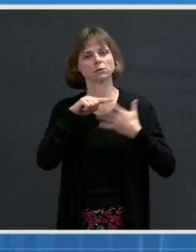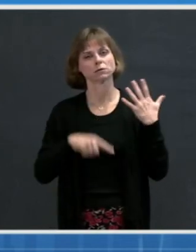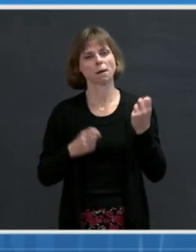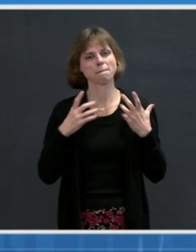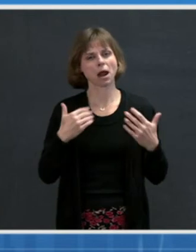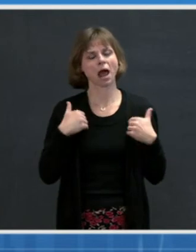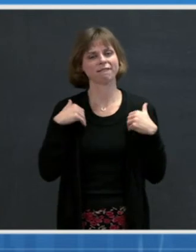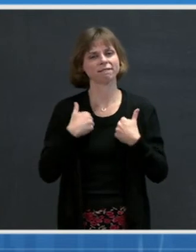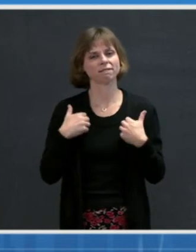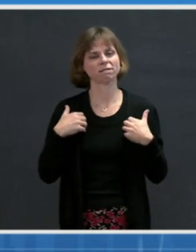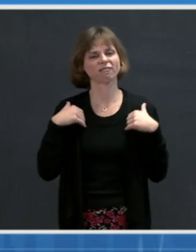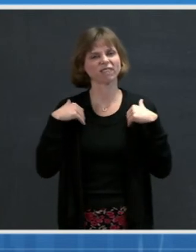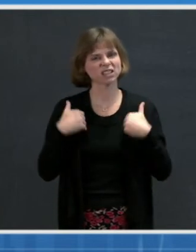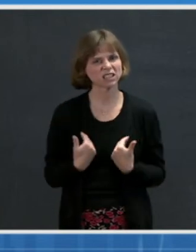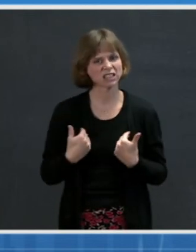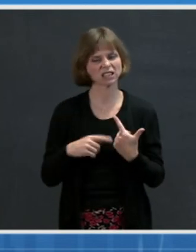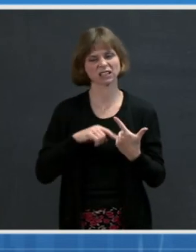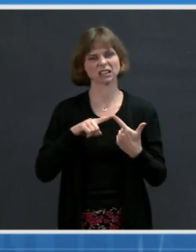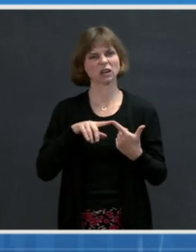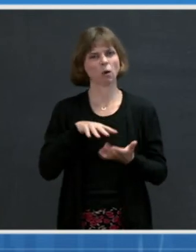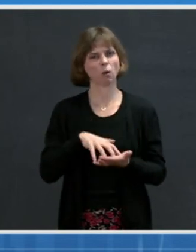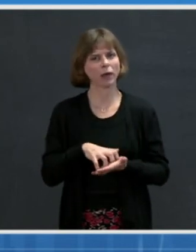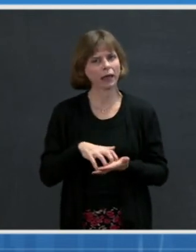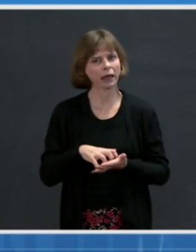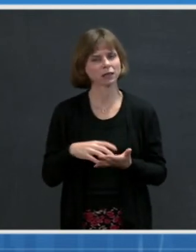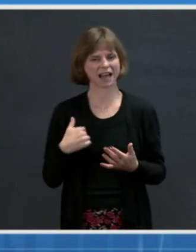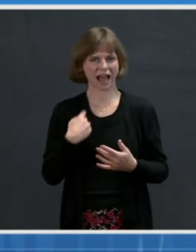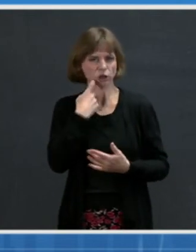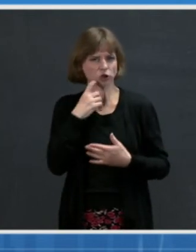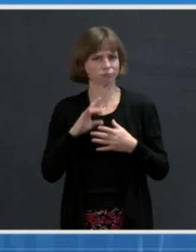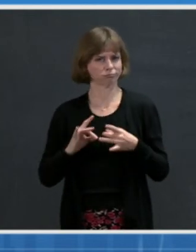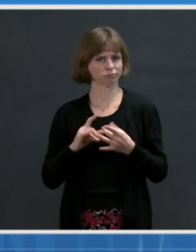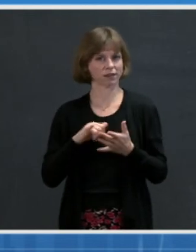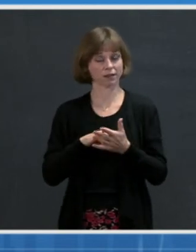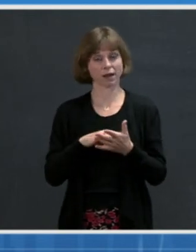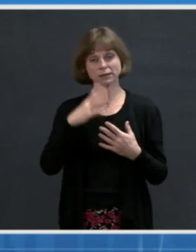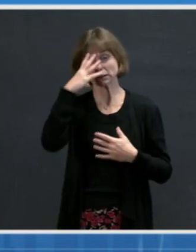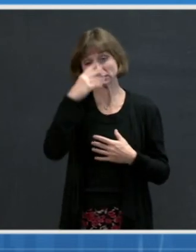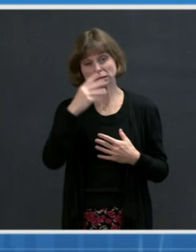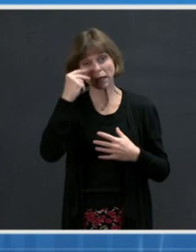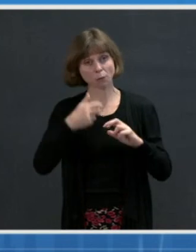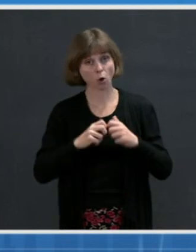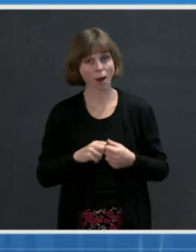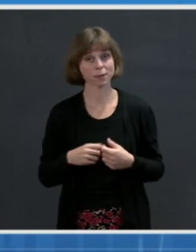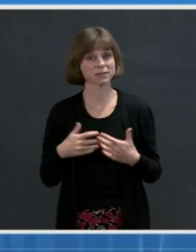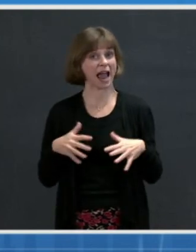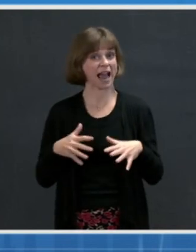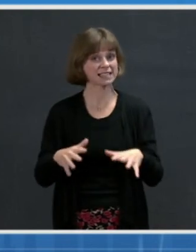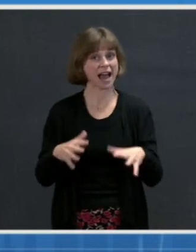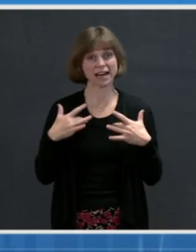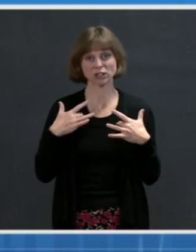and weakness, as I mentioned on the prior slide, sleep difficulties, anxiety or depression, and the